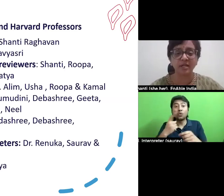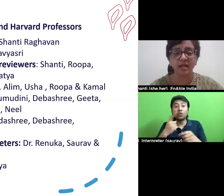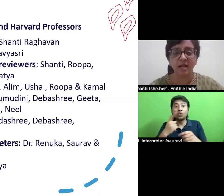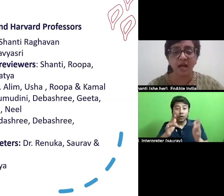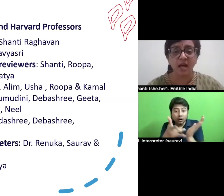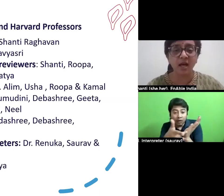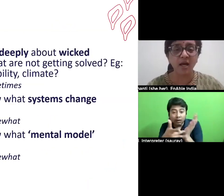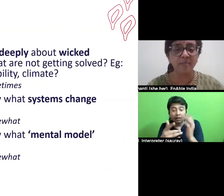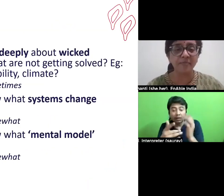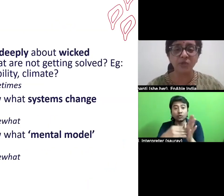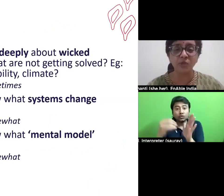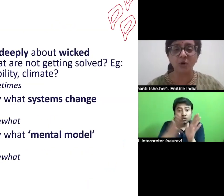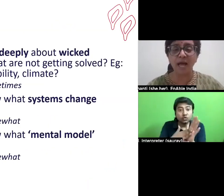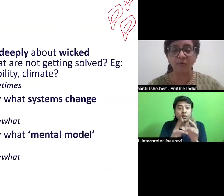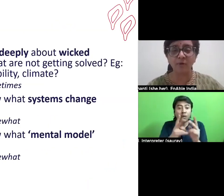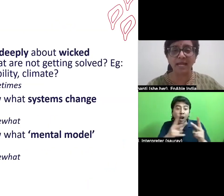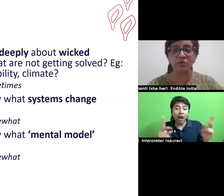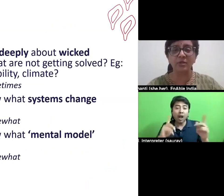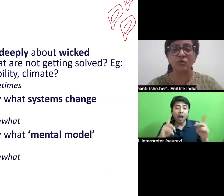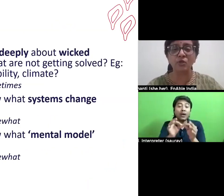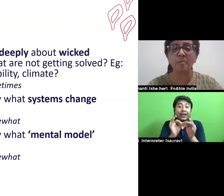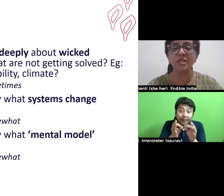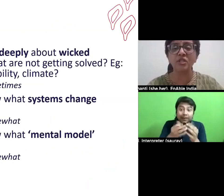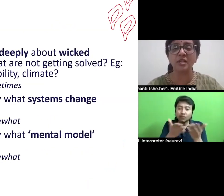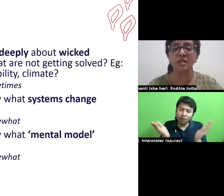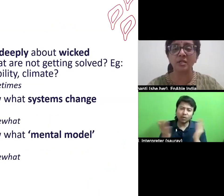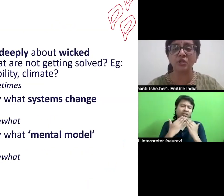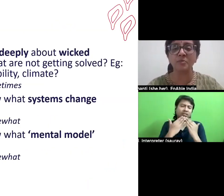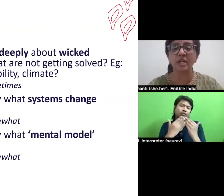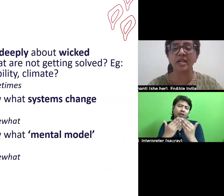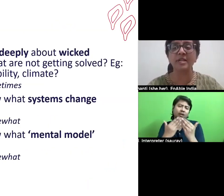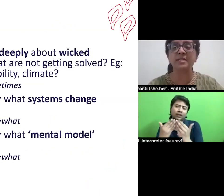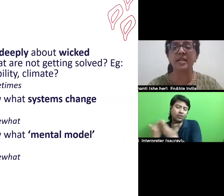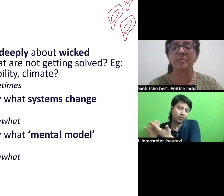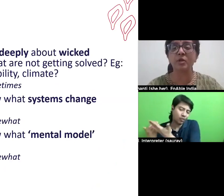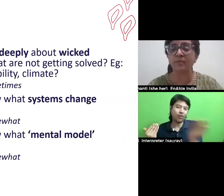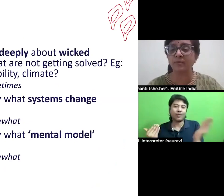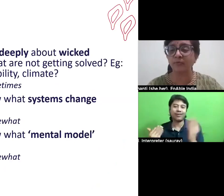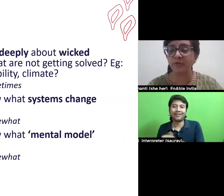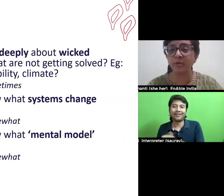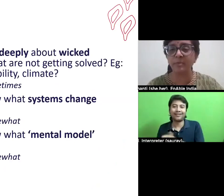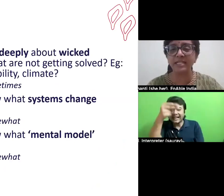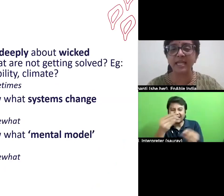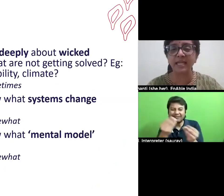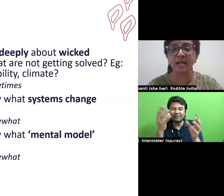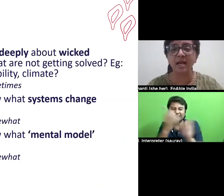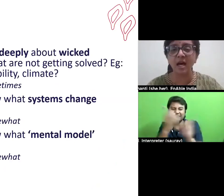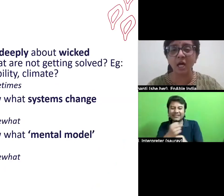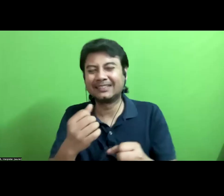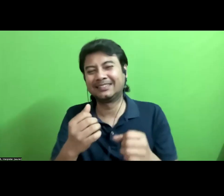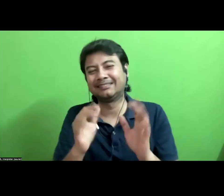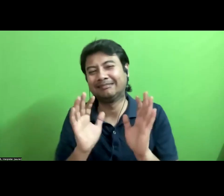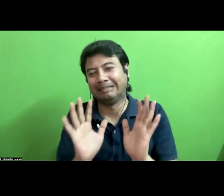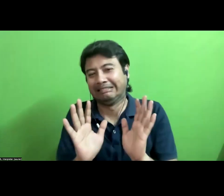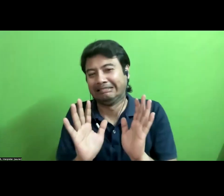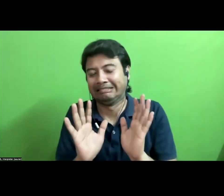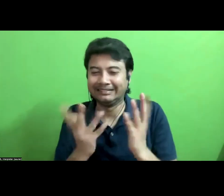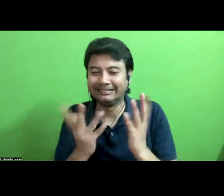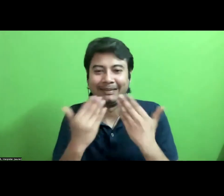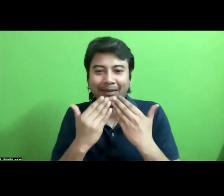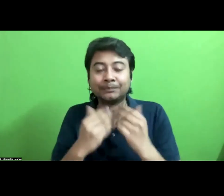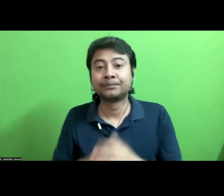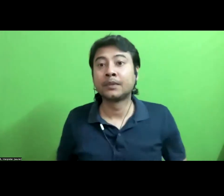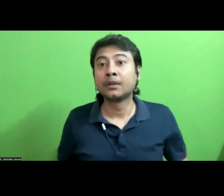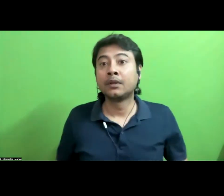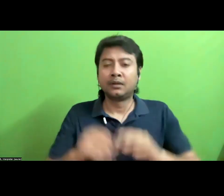to everybody. So I would like to now stop sharing my screen. A quick poll with